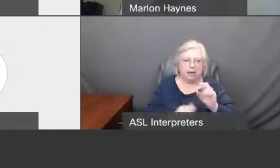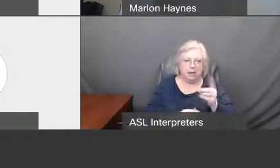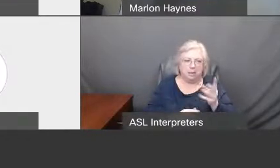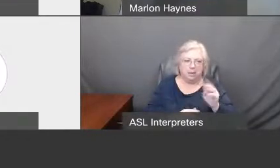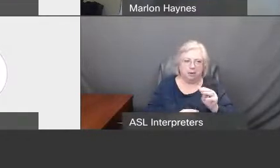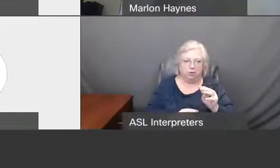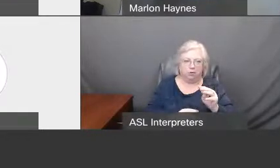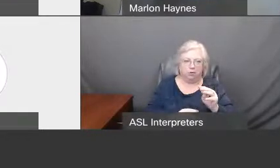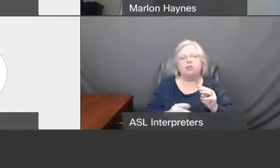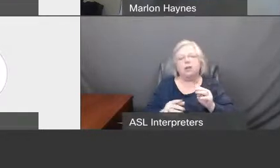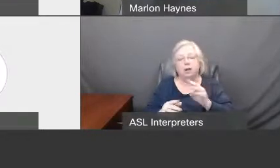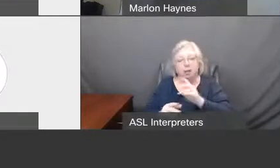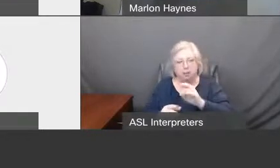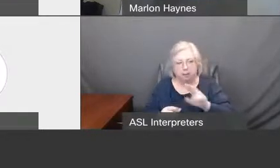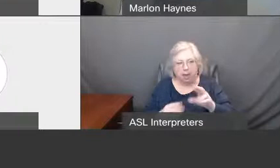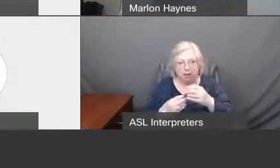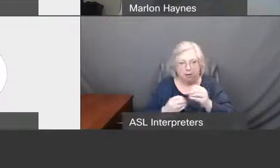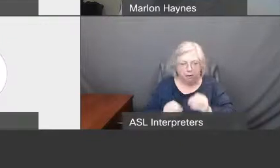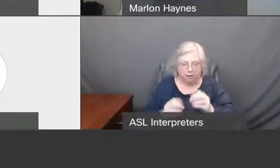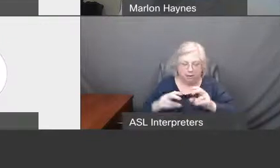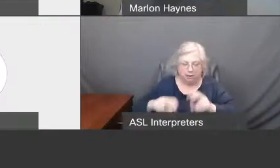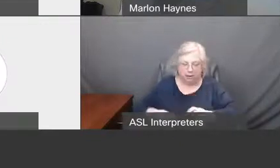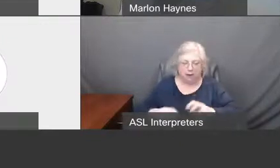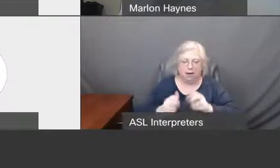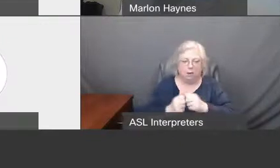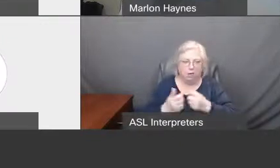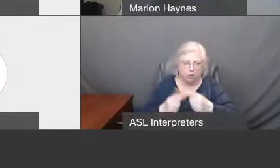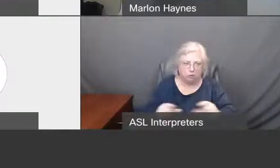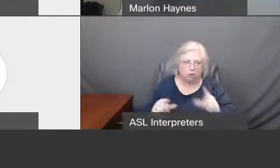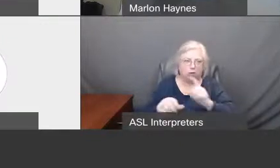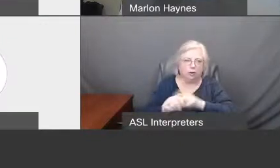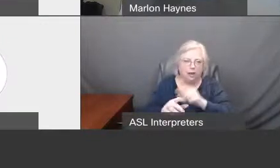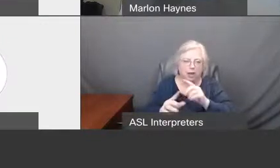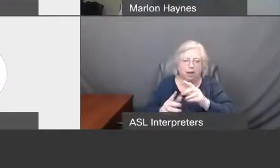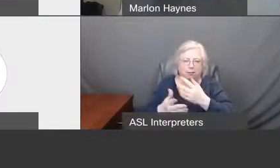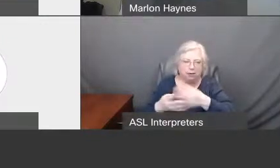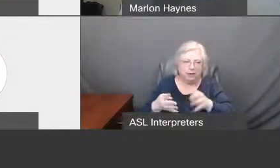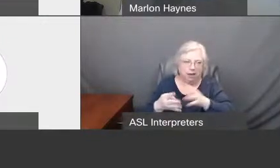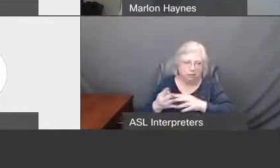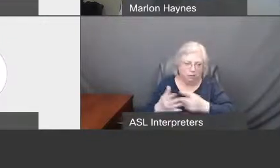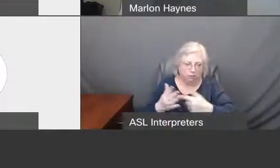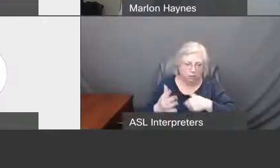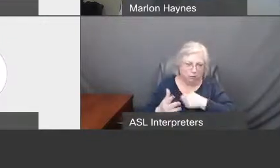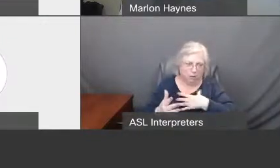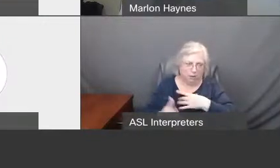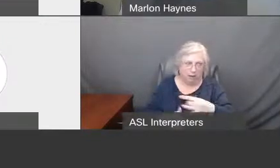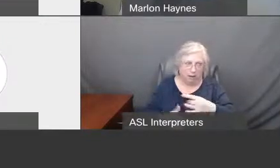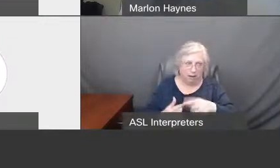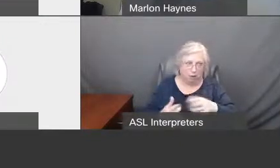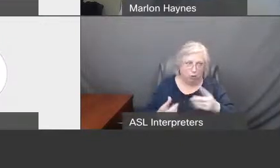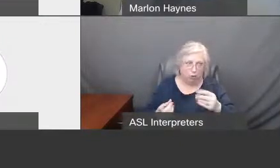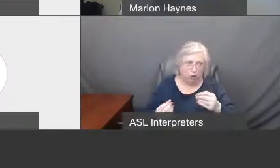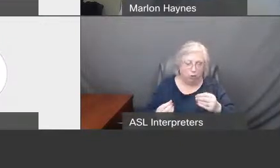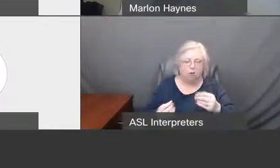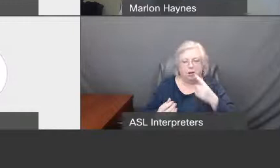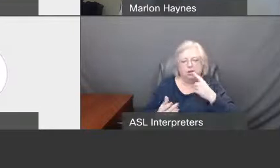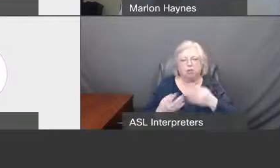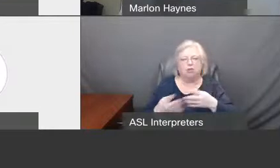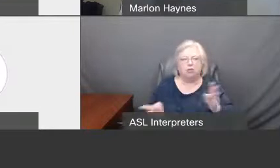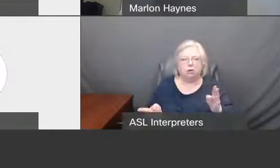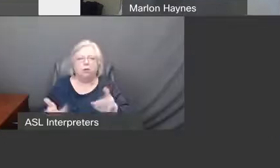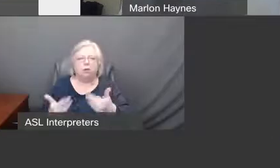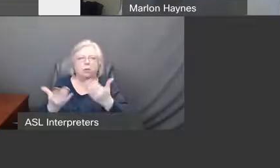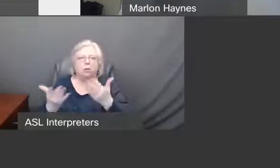office, and sat down and talked general timeframe of what we'd like to do. And when I say what we would like to do, this is just a general proposal. We need